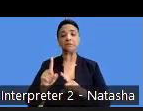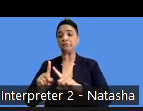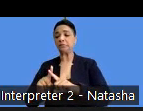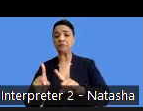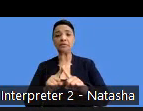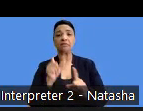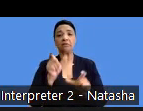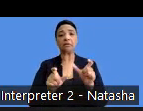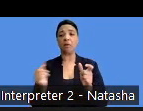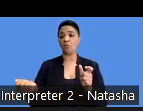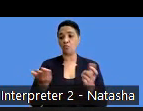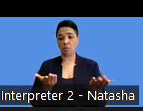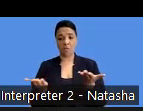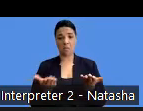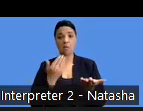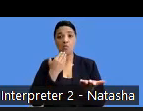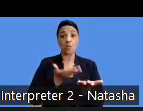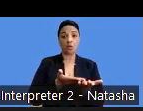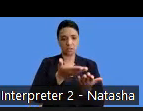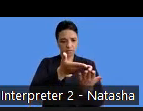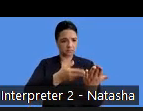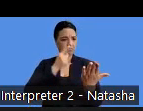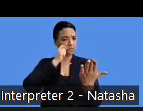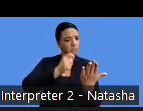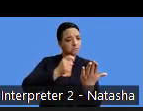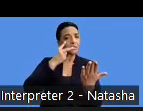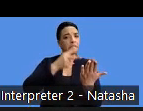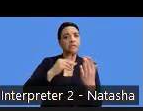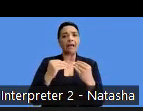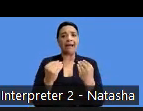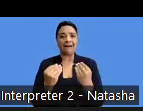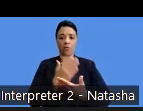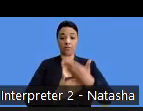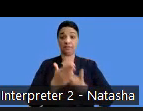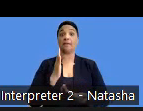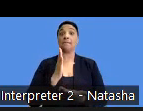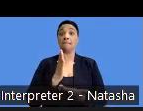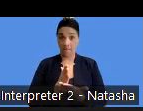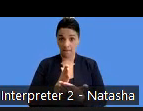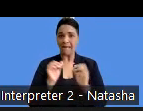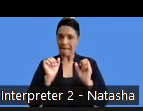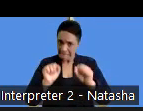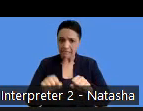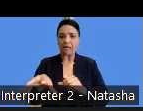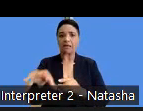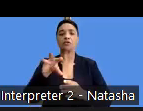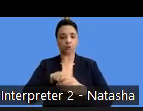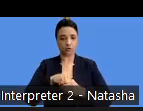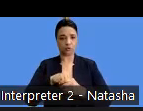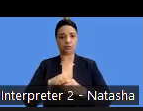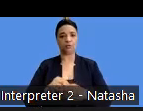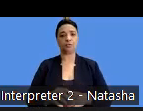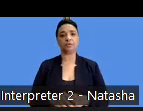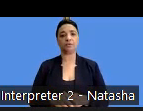they are very inclusive to be inclusive for persons with disability, and also